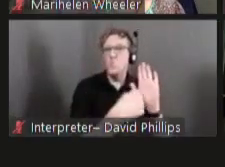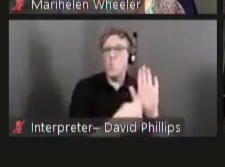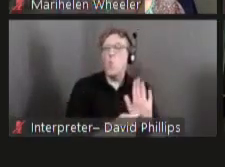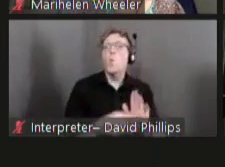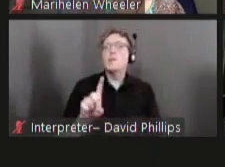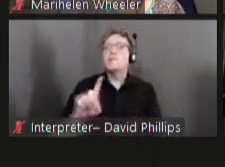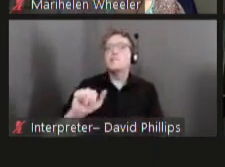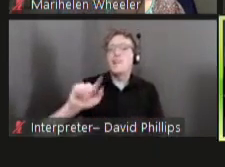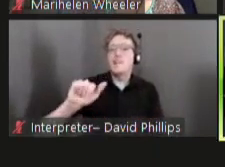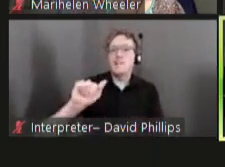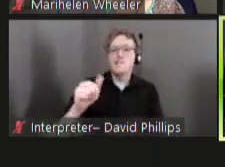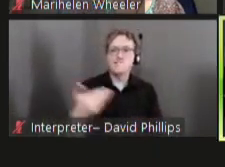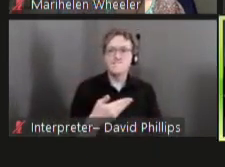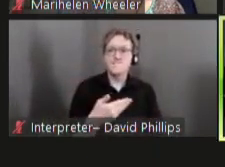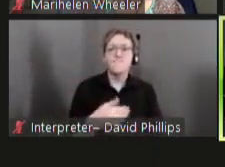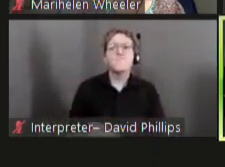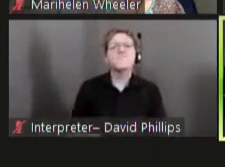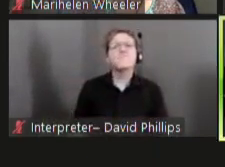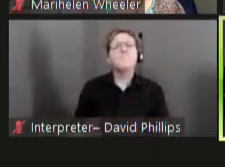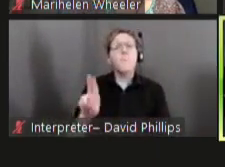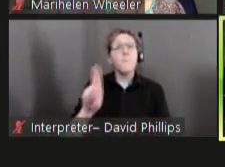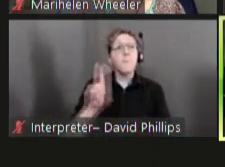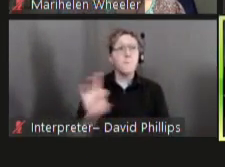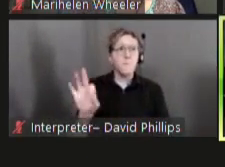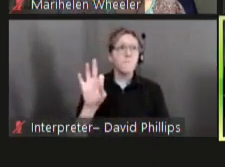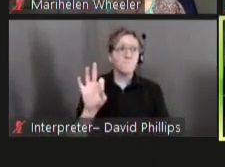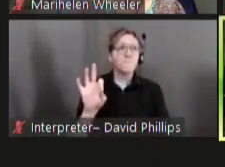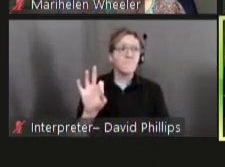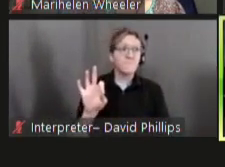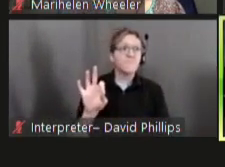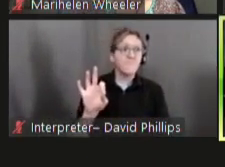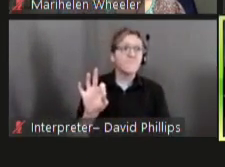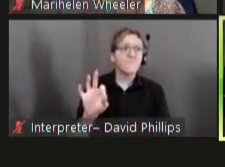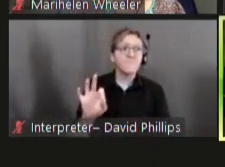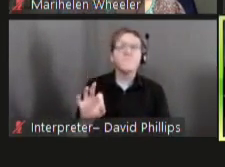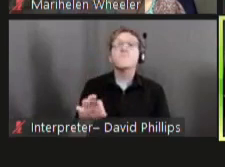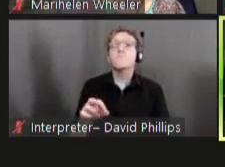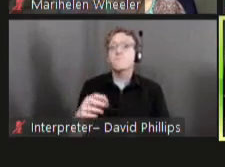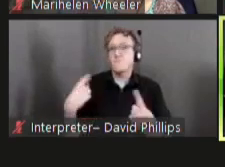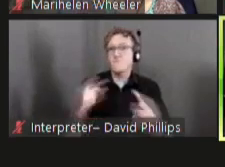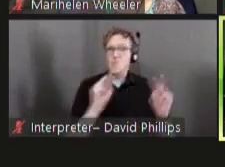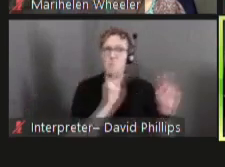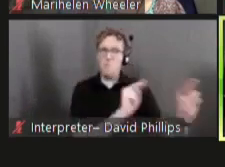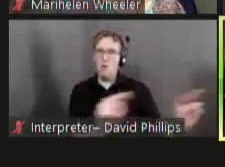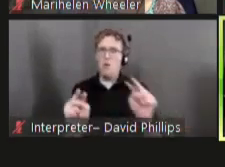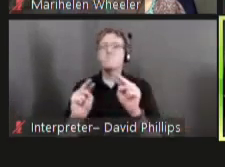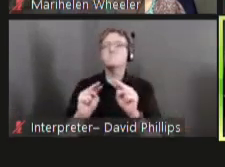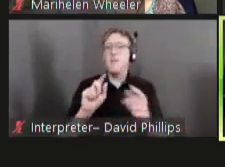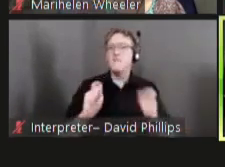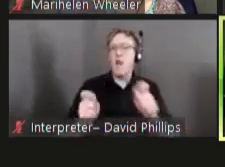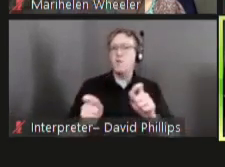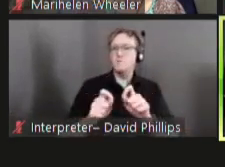data. The University of Florida has been, as I said, monitoring the spread of variants since the